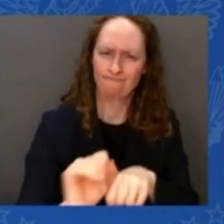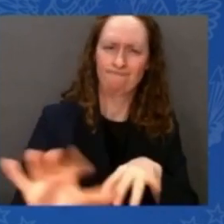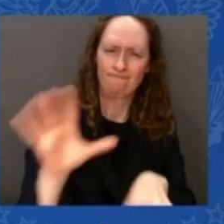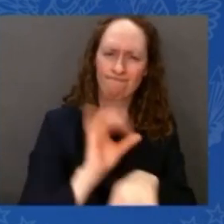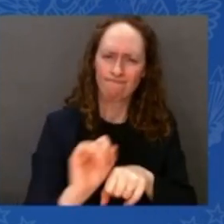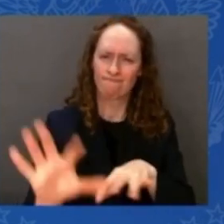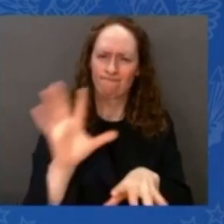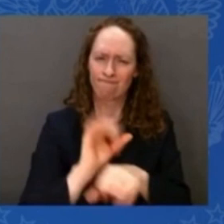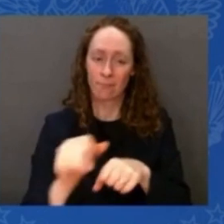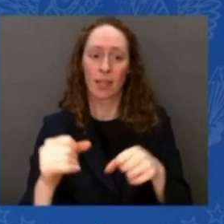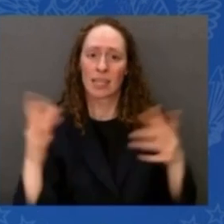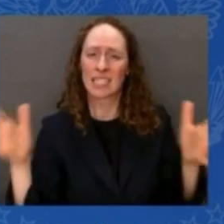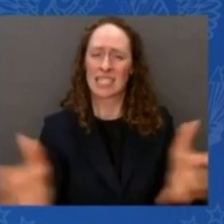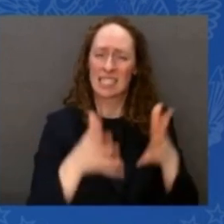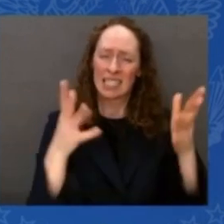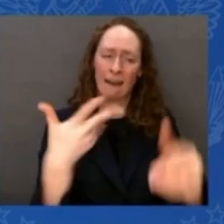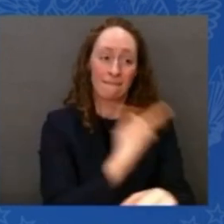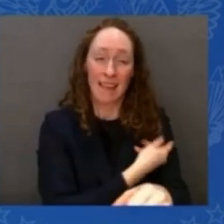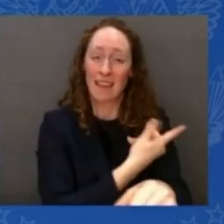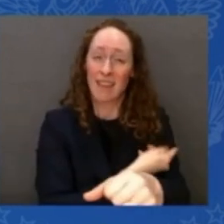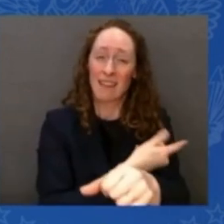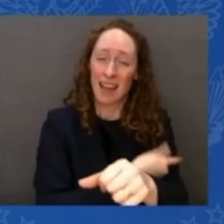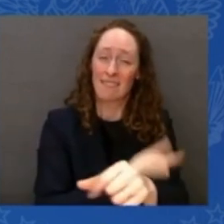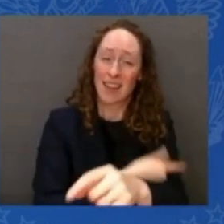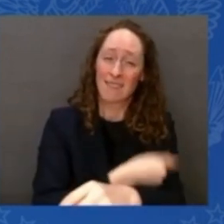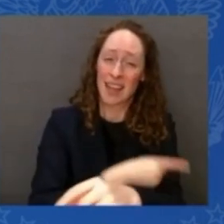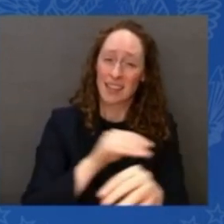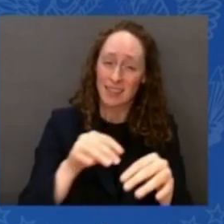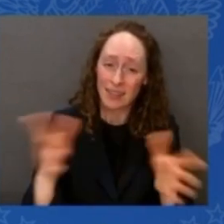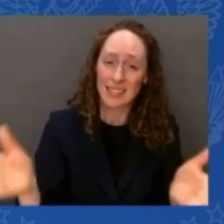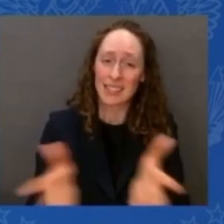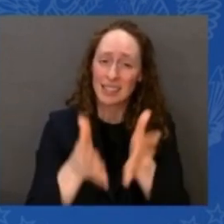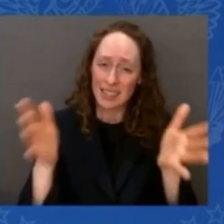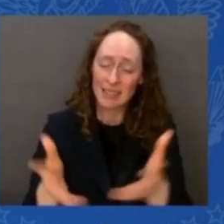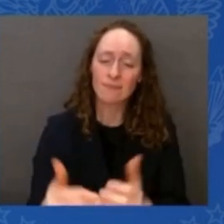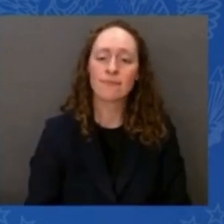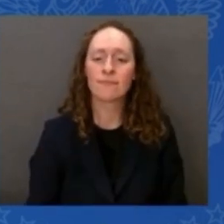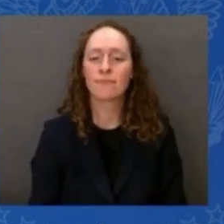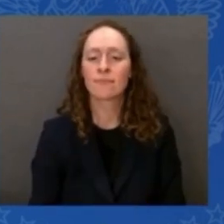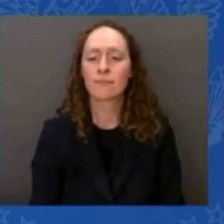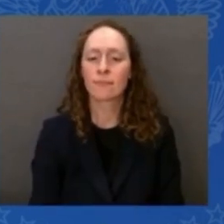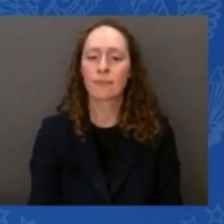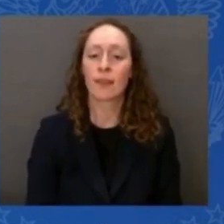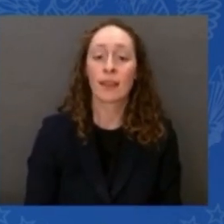people vaccinated when I took office to 230 million fully vaccinated today.